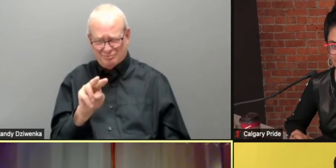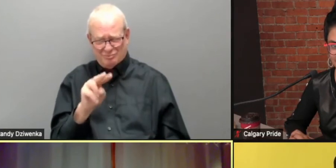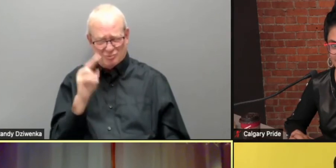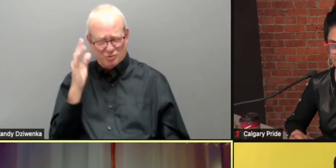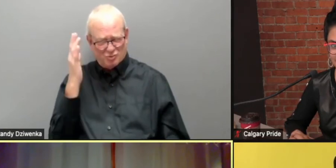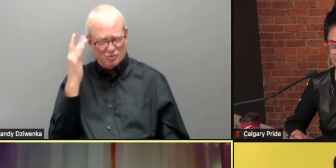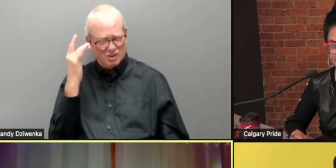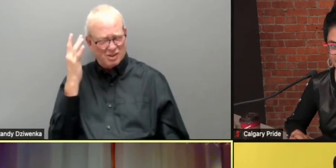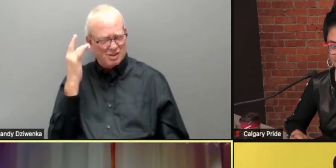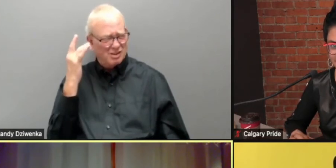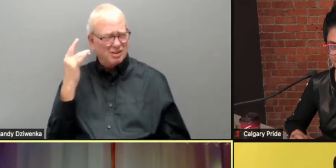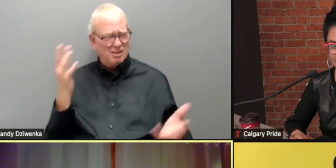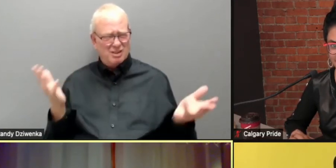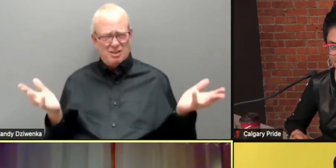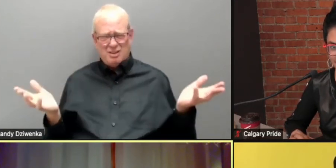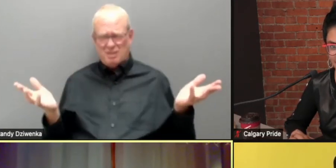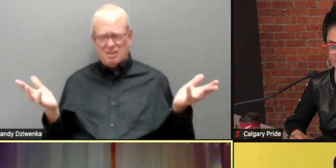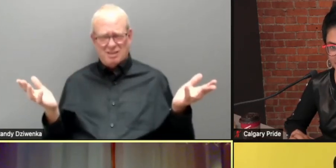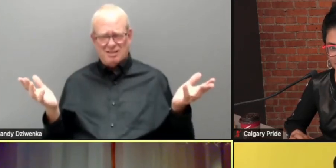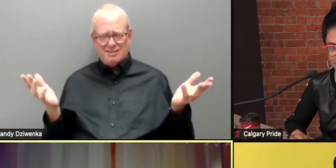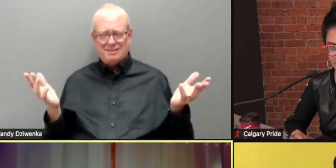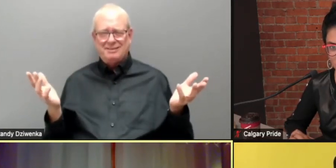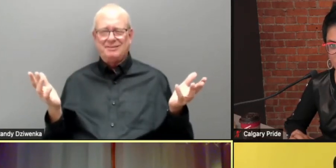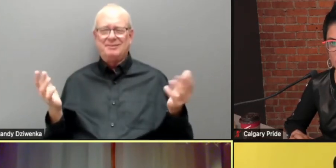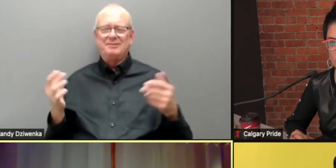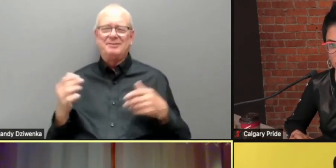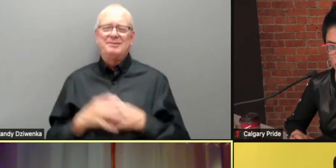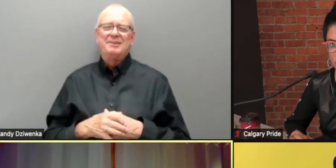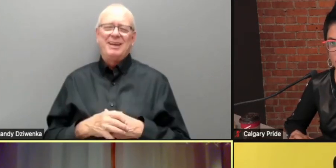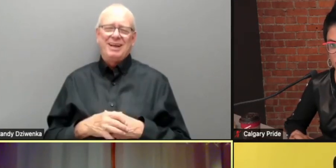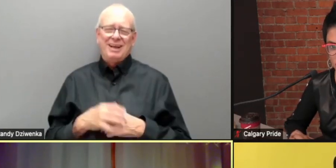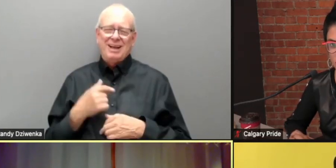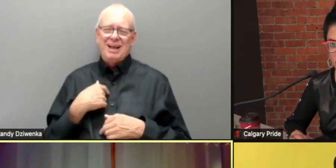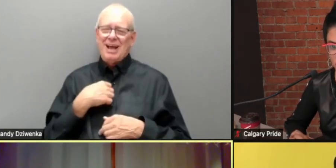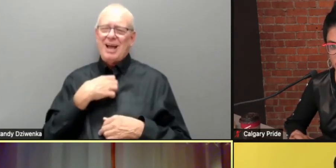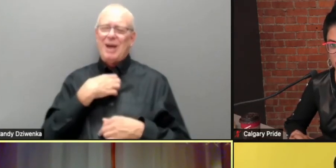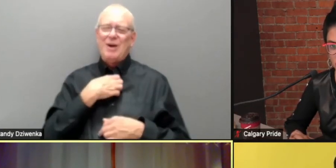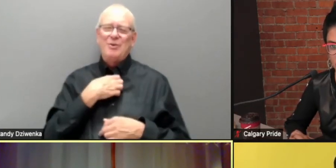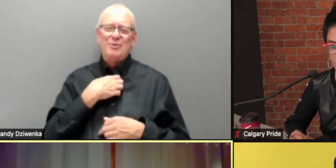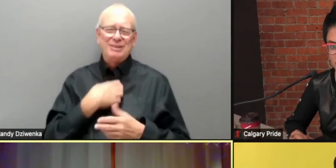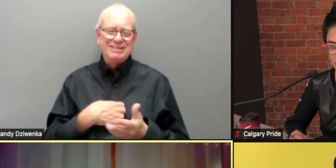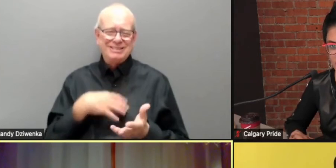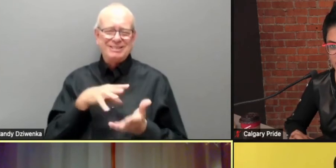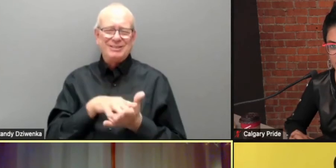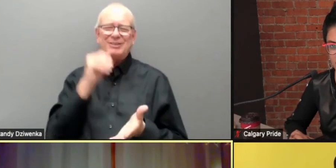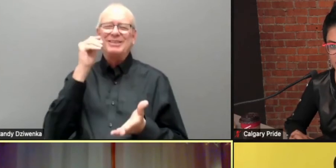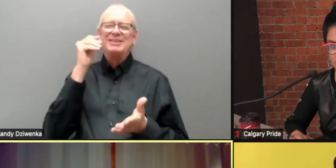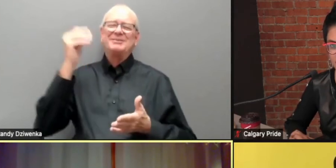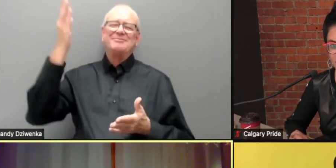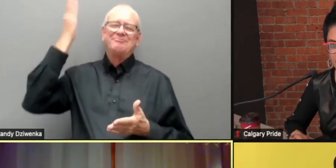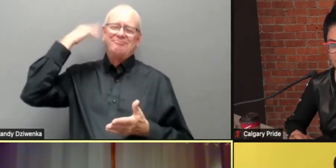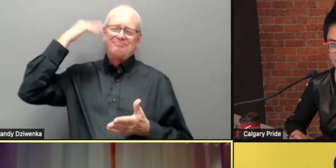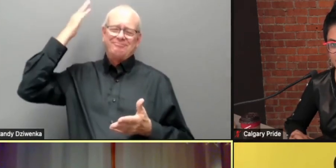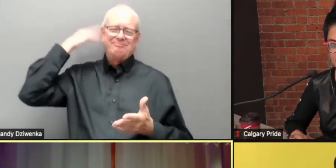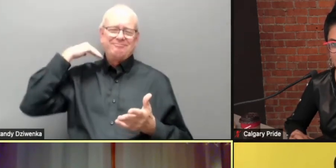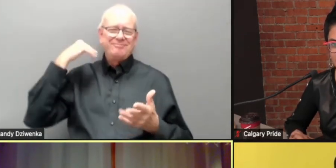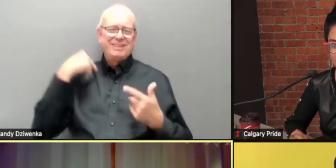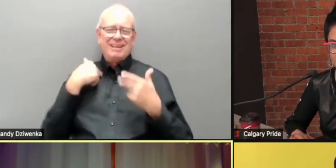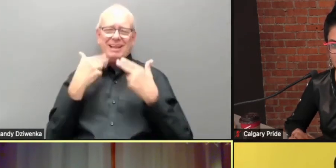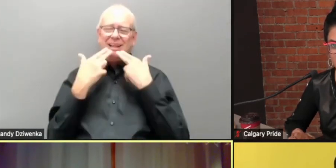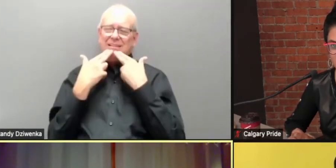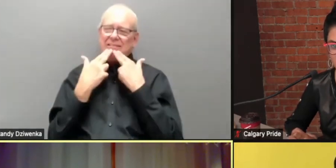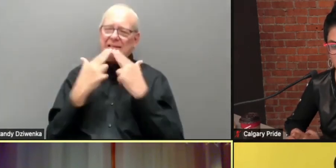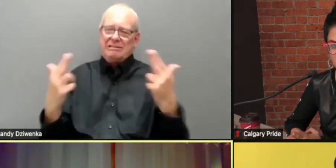more into the world and not so naive as I used to be. And then that's how he introduced me